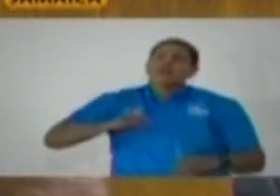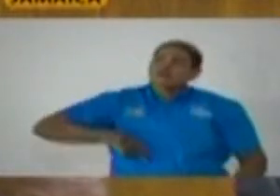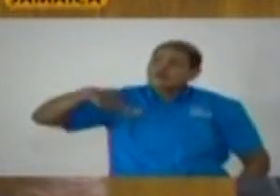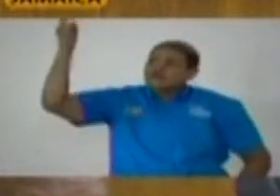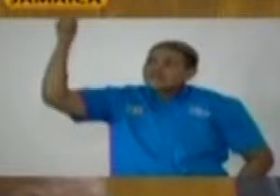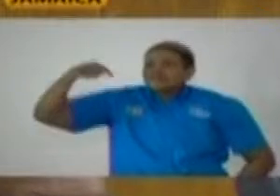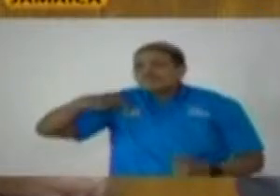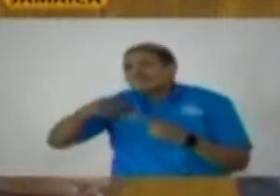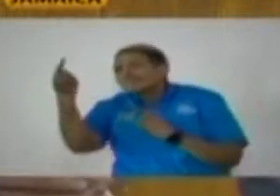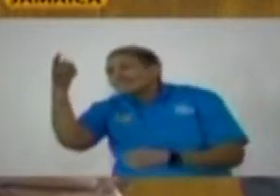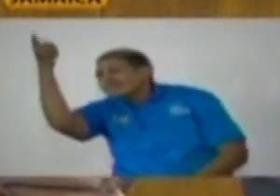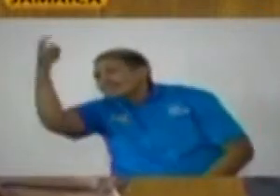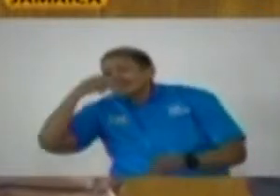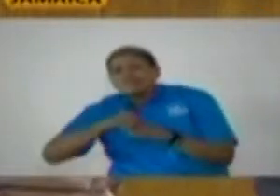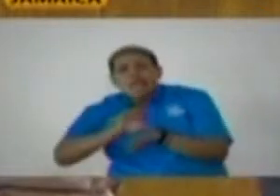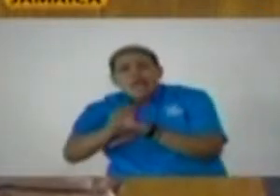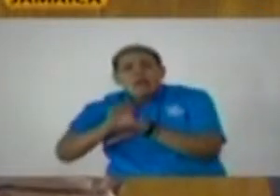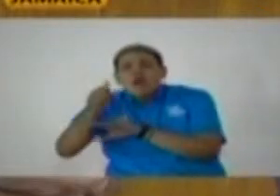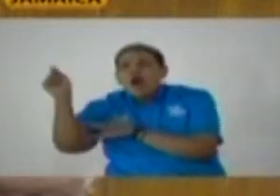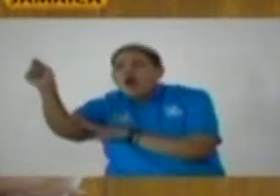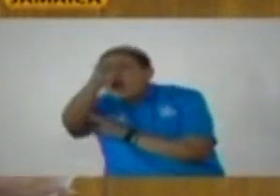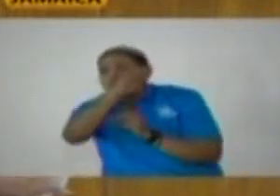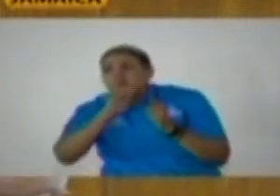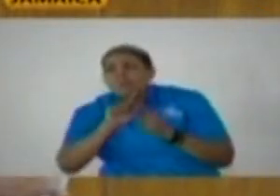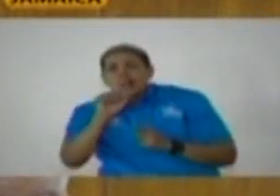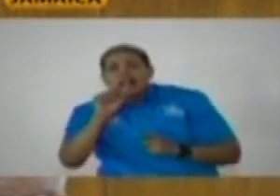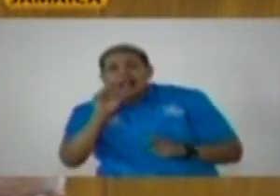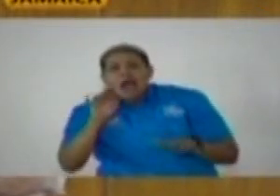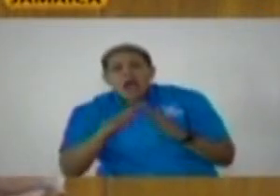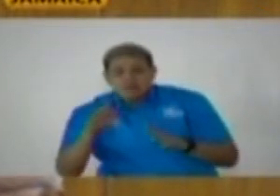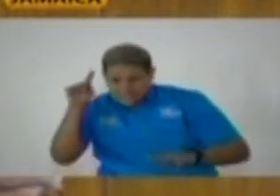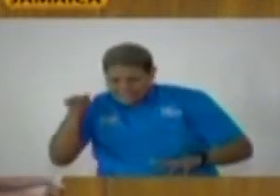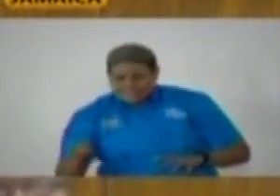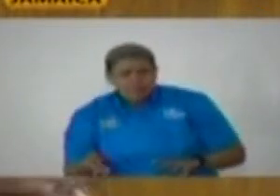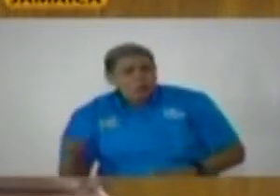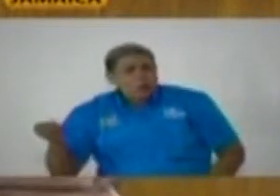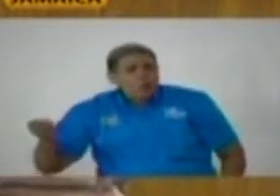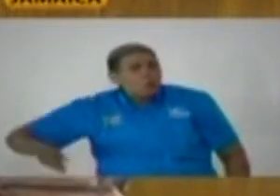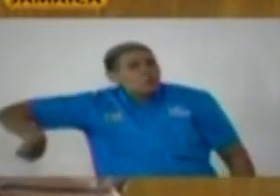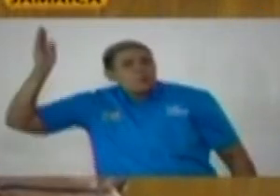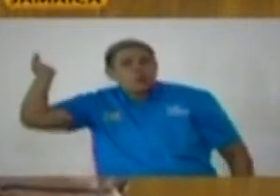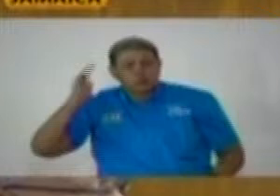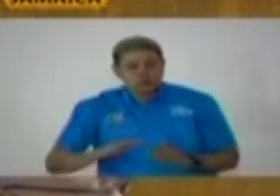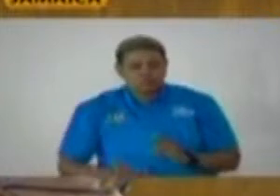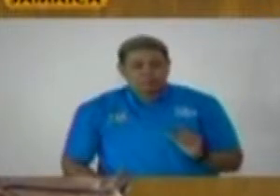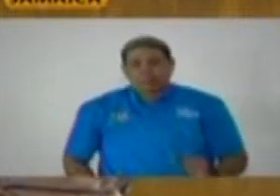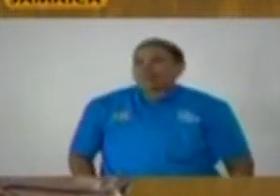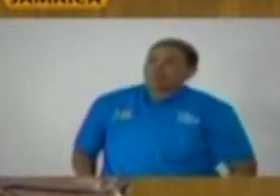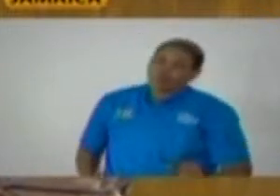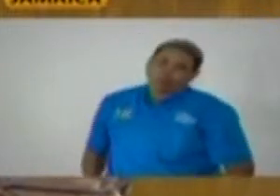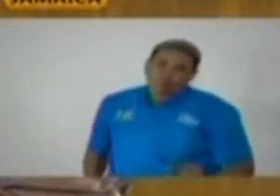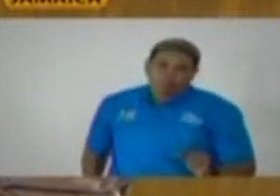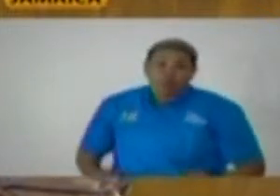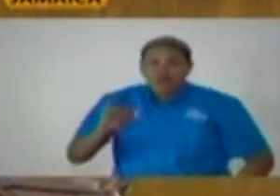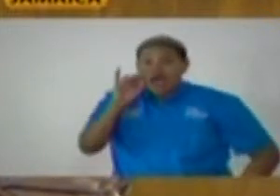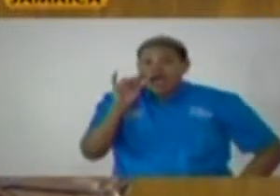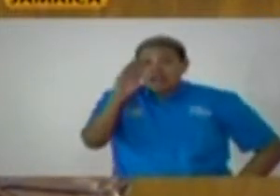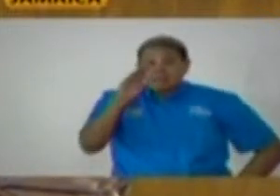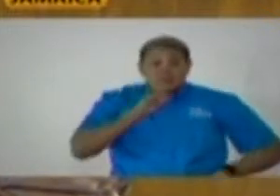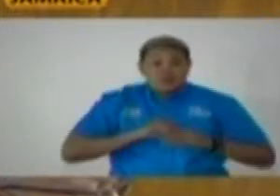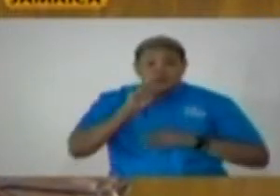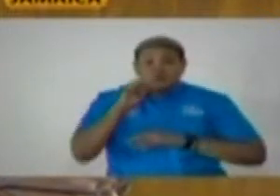our counterparts in the Caribbean and Latin America. A survey conducted by IDB in